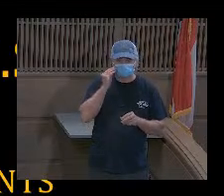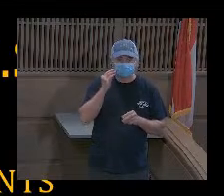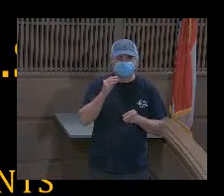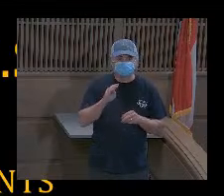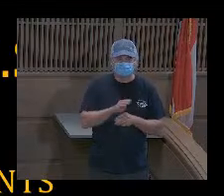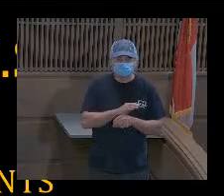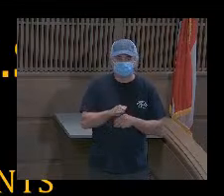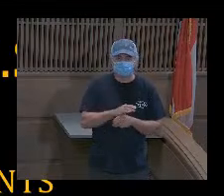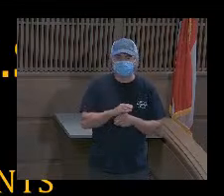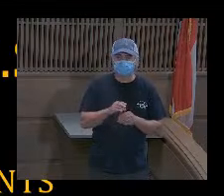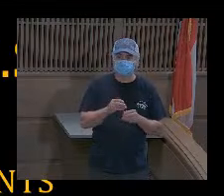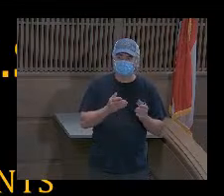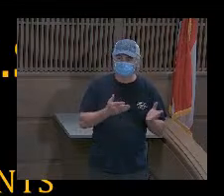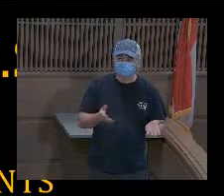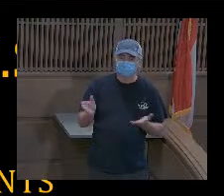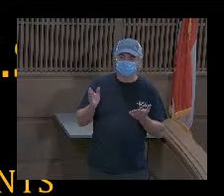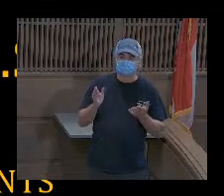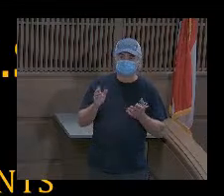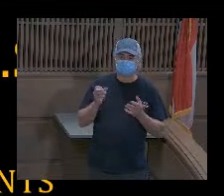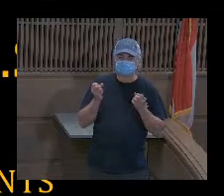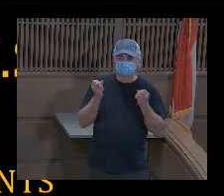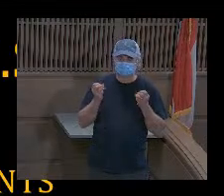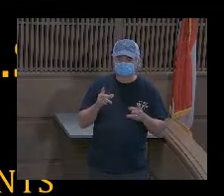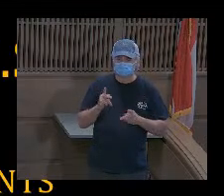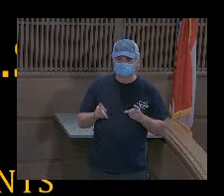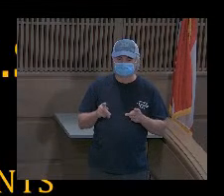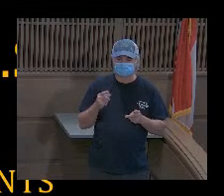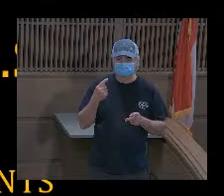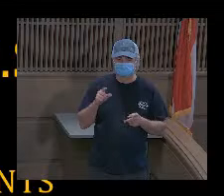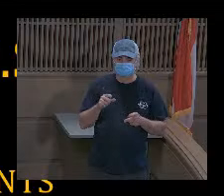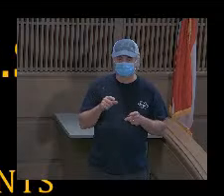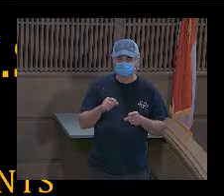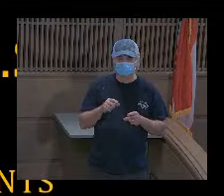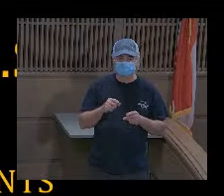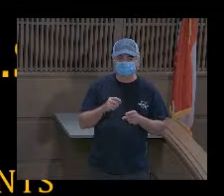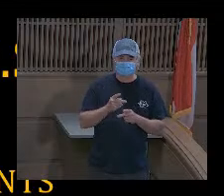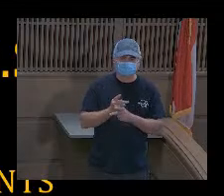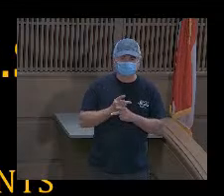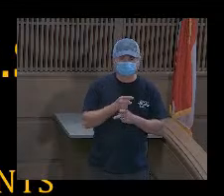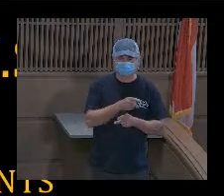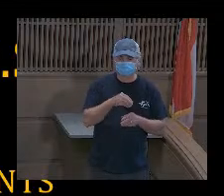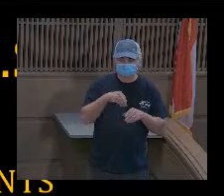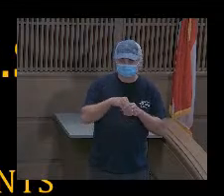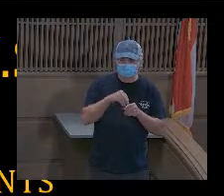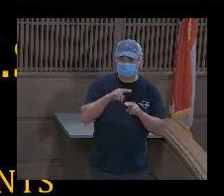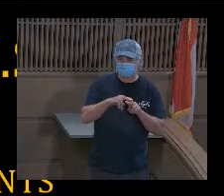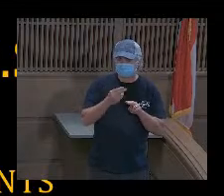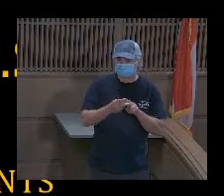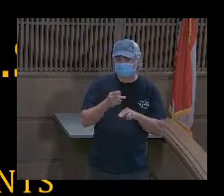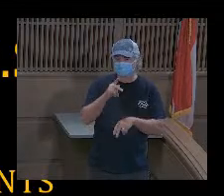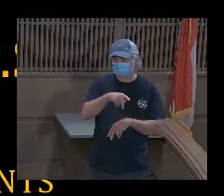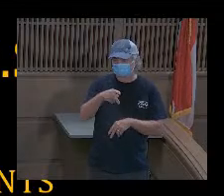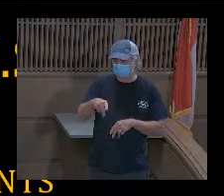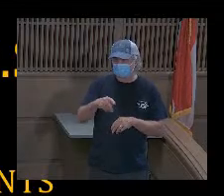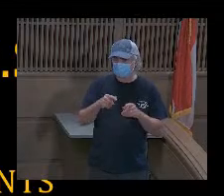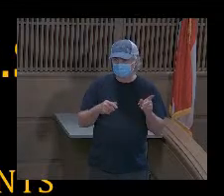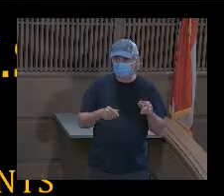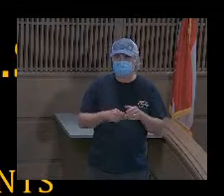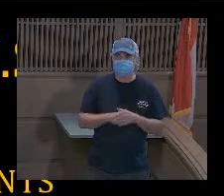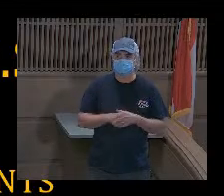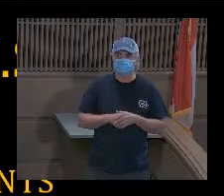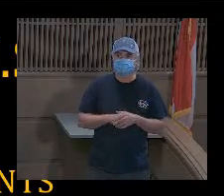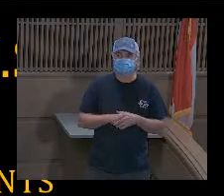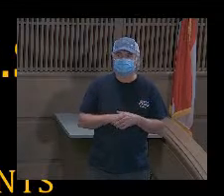and we're transporting these patients to Phoebe for treatment. Here's a little more definitive scale